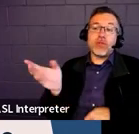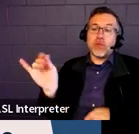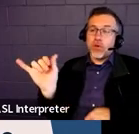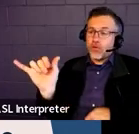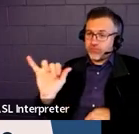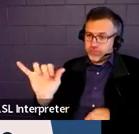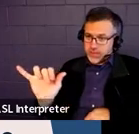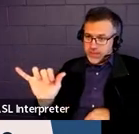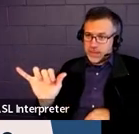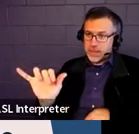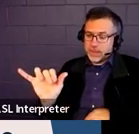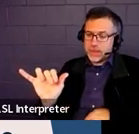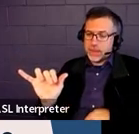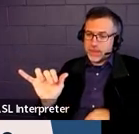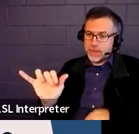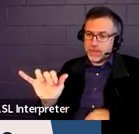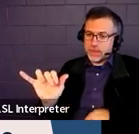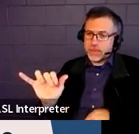a student